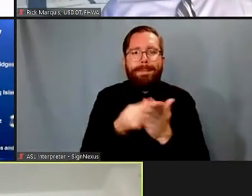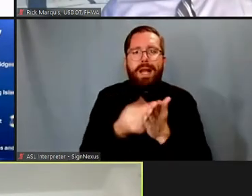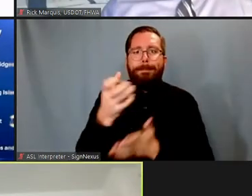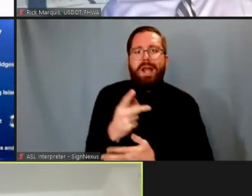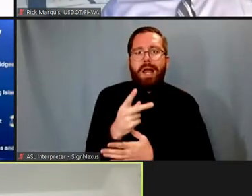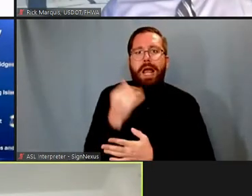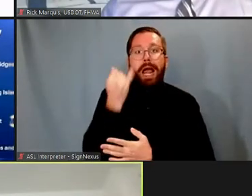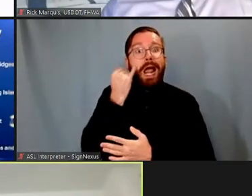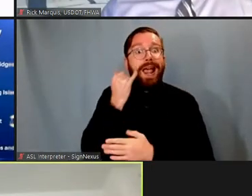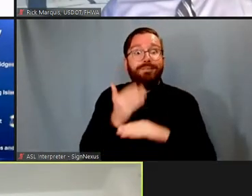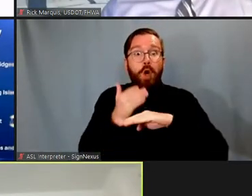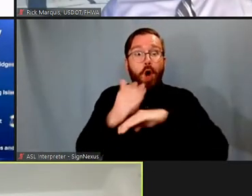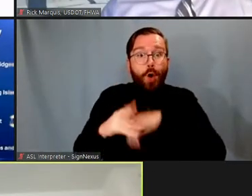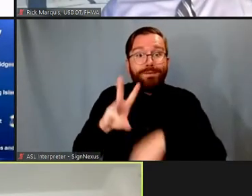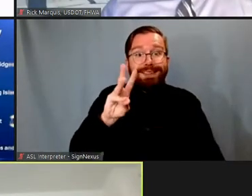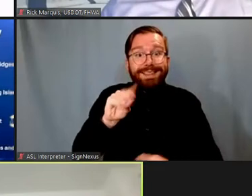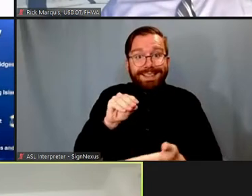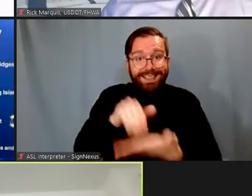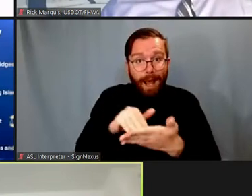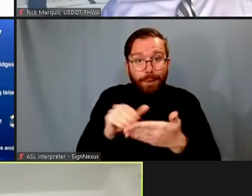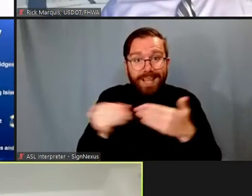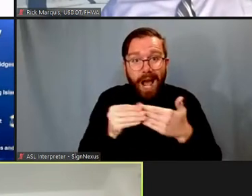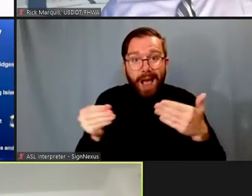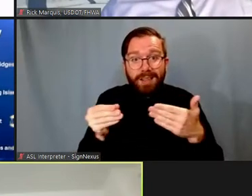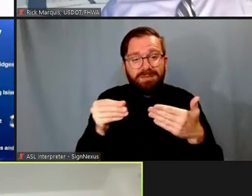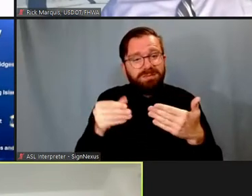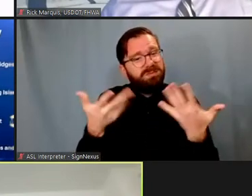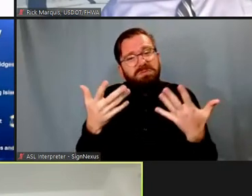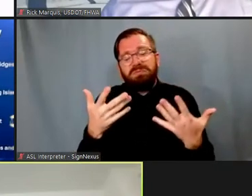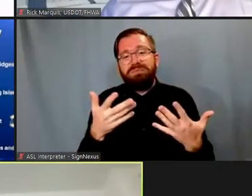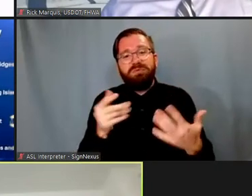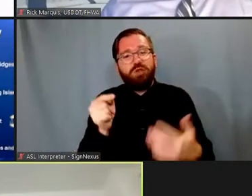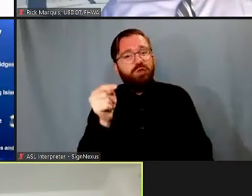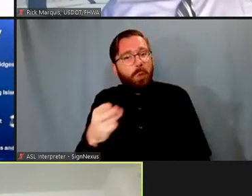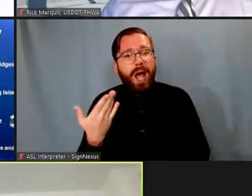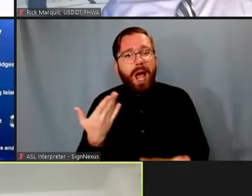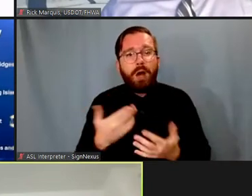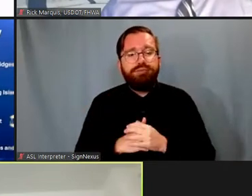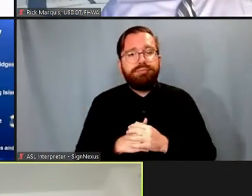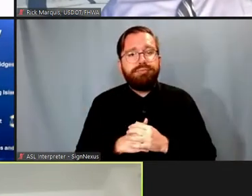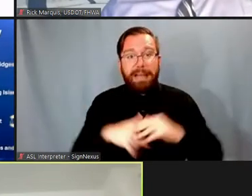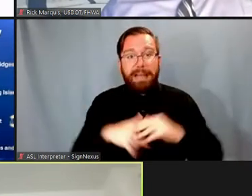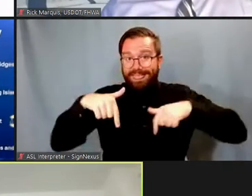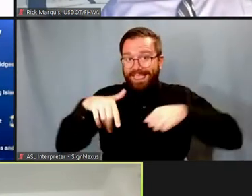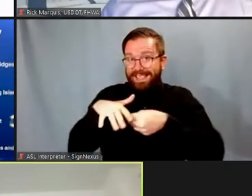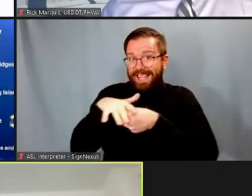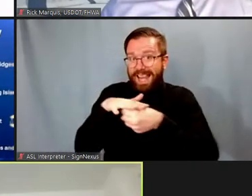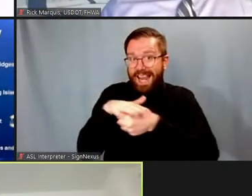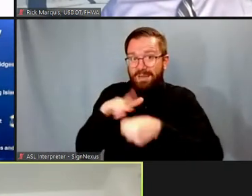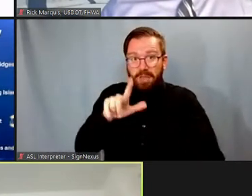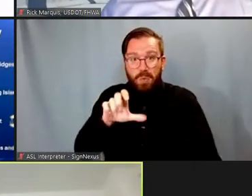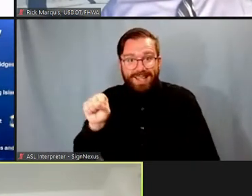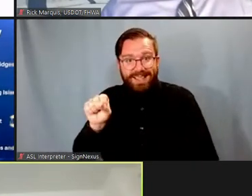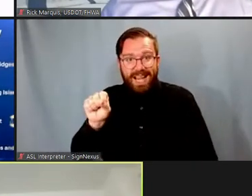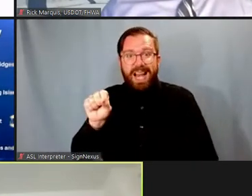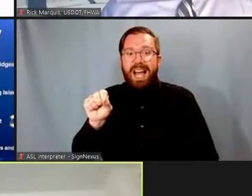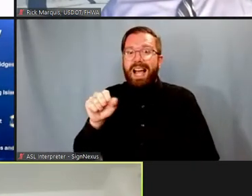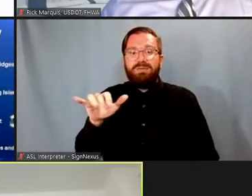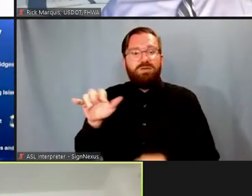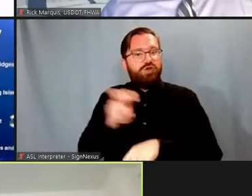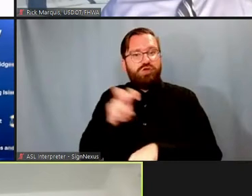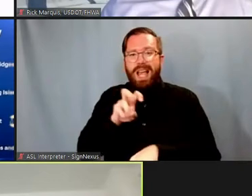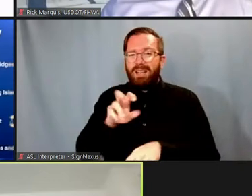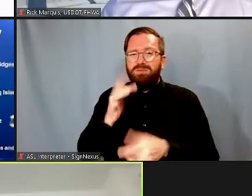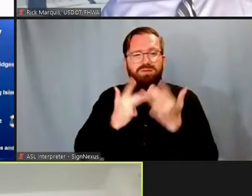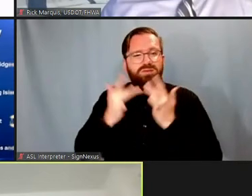totally screwed many in this very community this transit desert require the use of a car whether to get to and